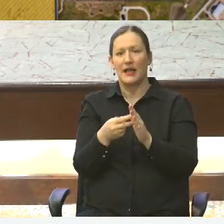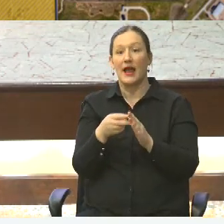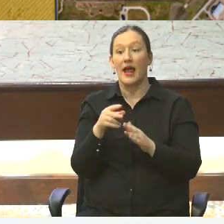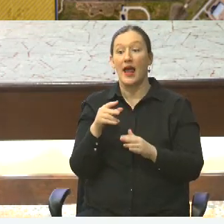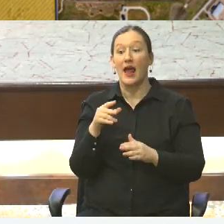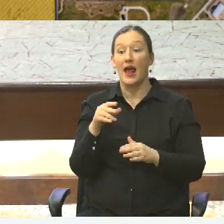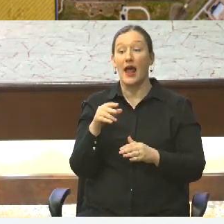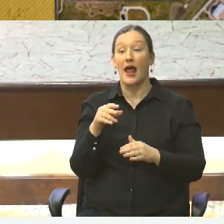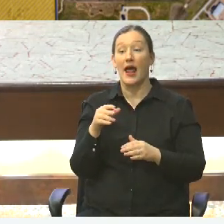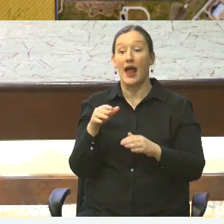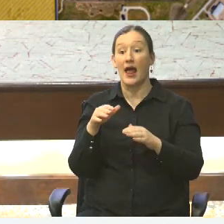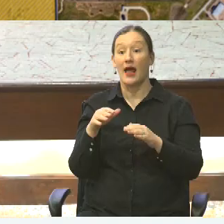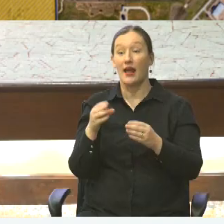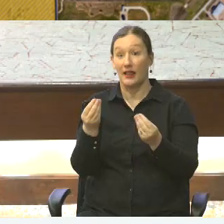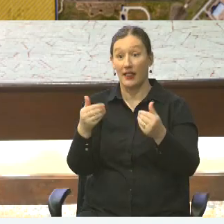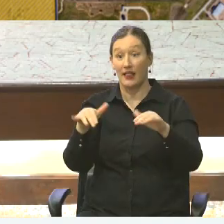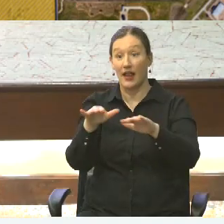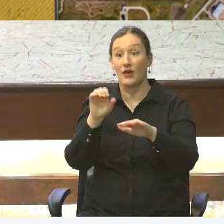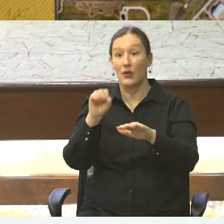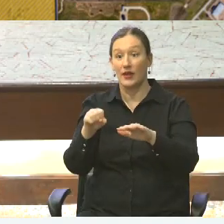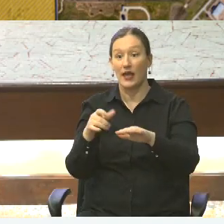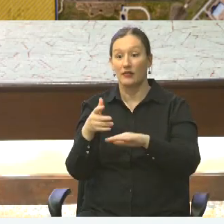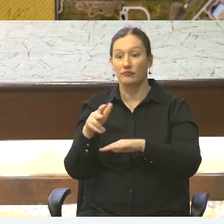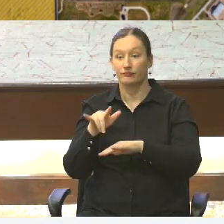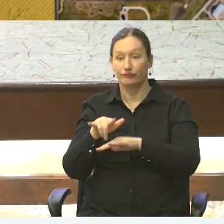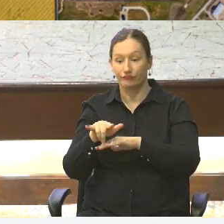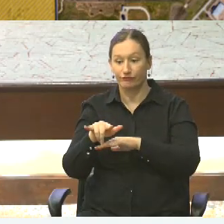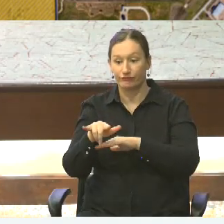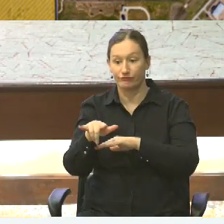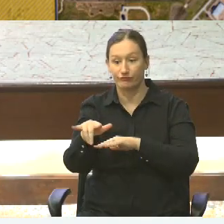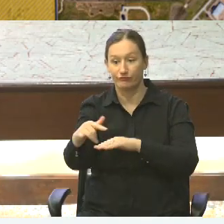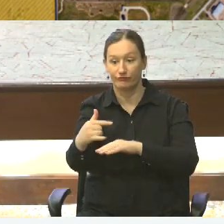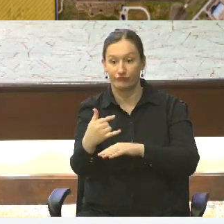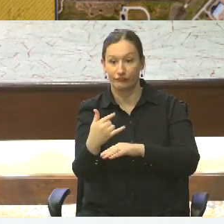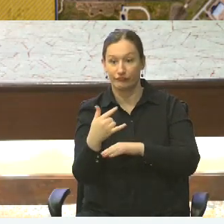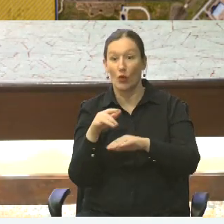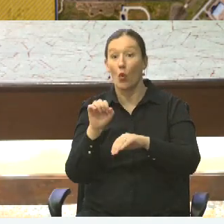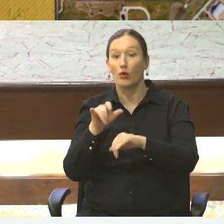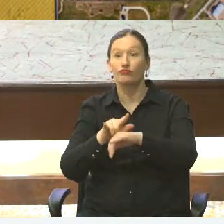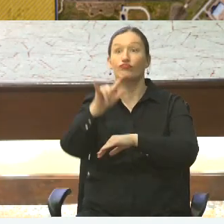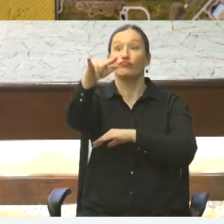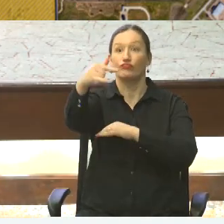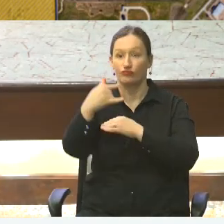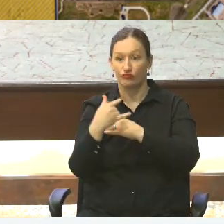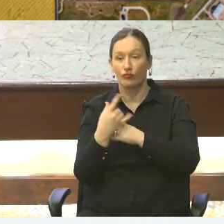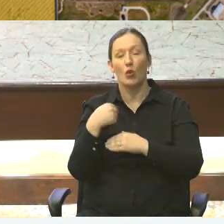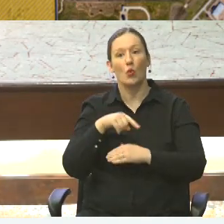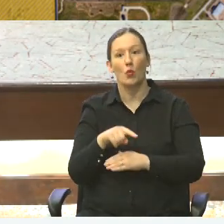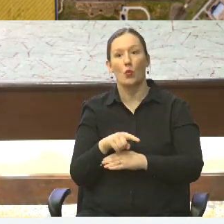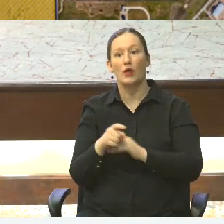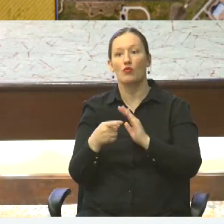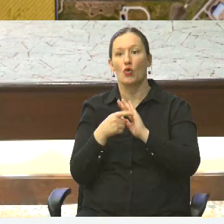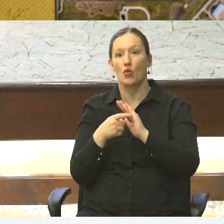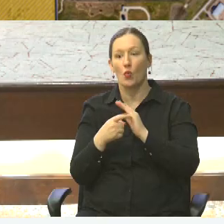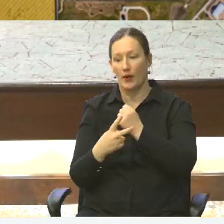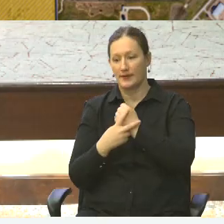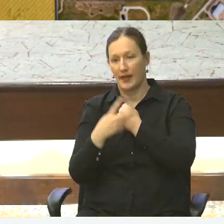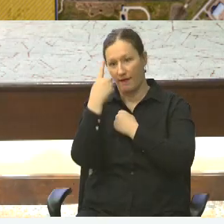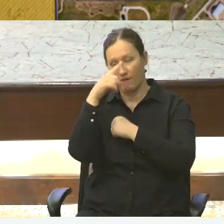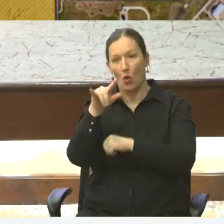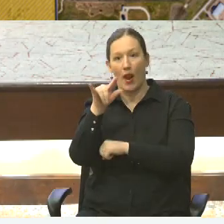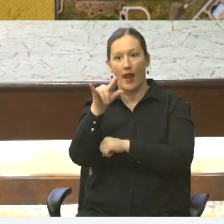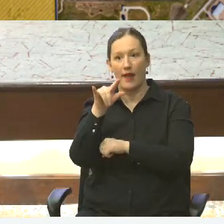airplanes back and forth to from the airfield. So this is land that, for the most part, we reserve or are required to reserve for